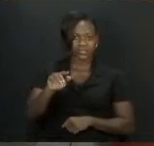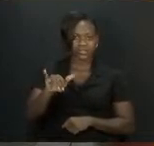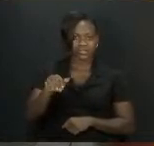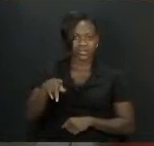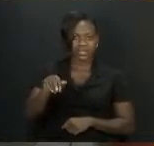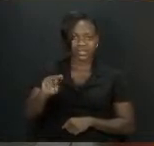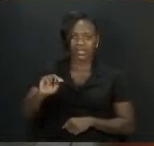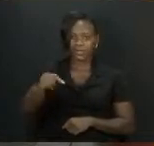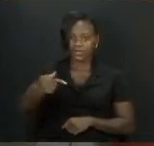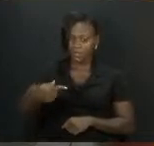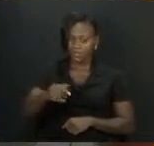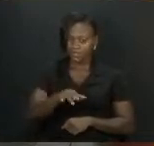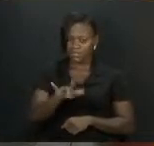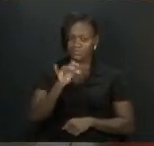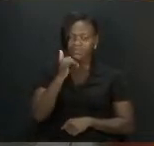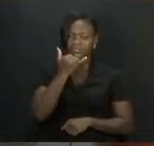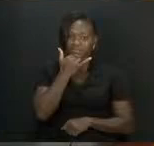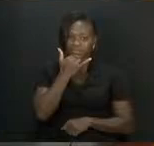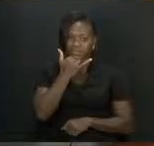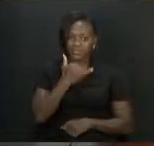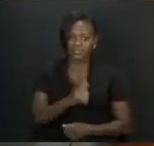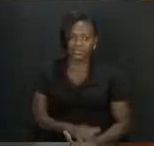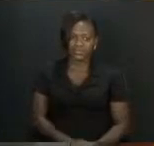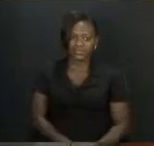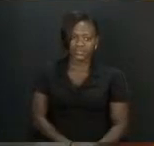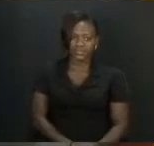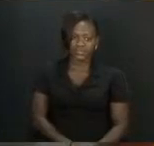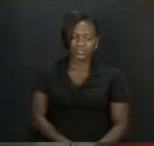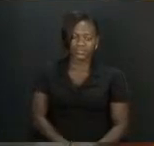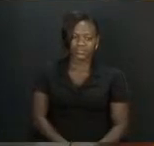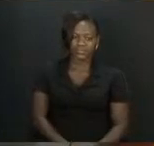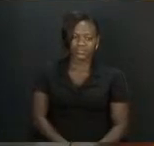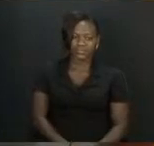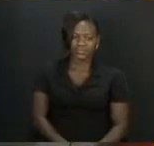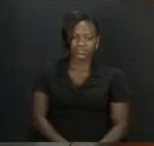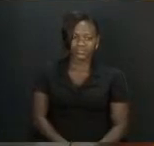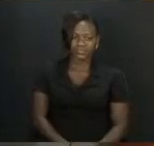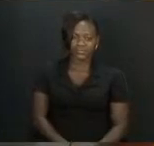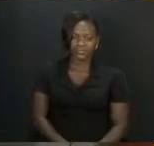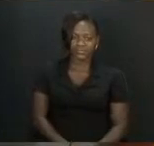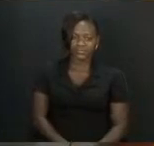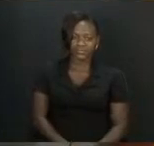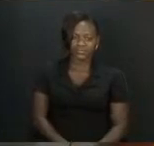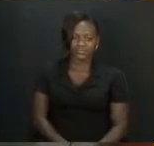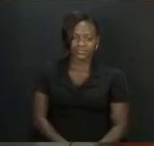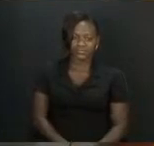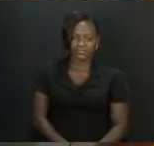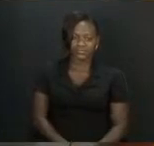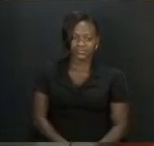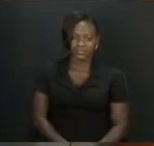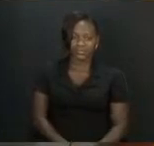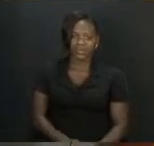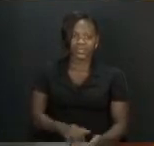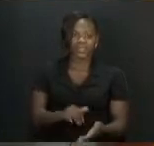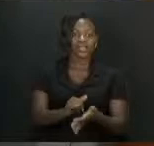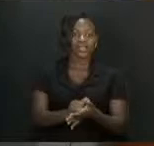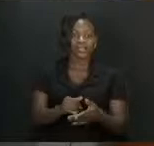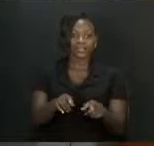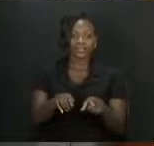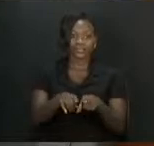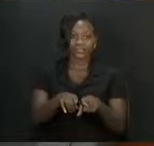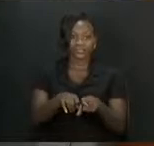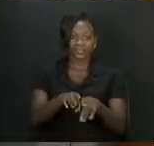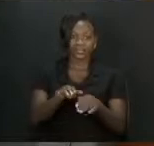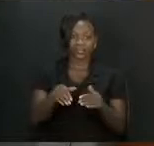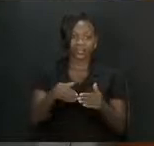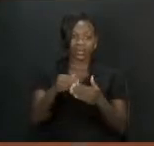Thank yes, you. That is a correction. Yes, please. So accordingly, let us be guided, let all of